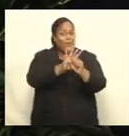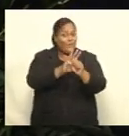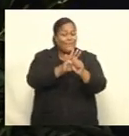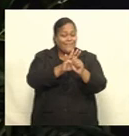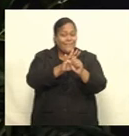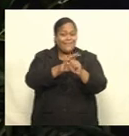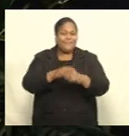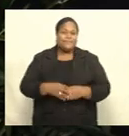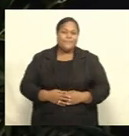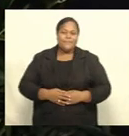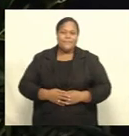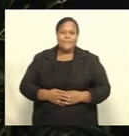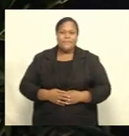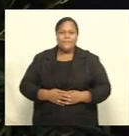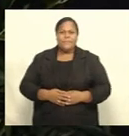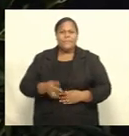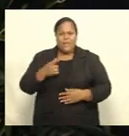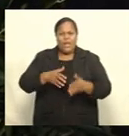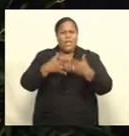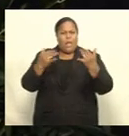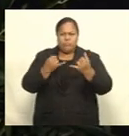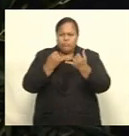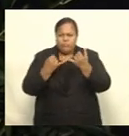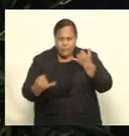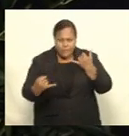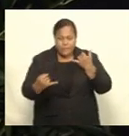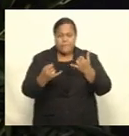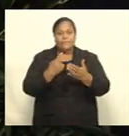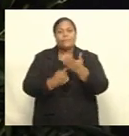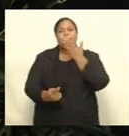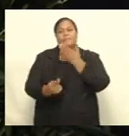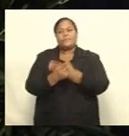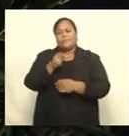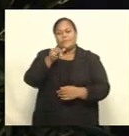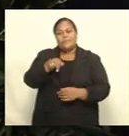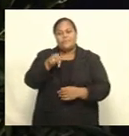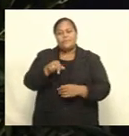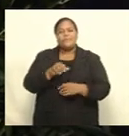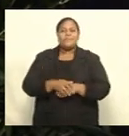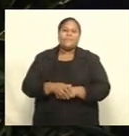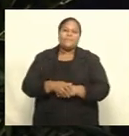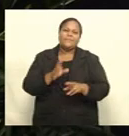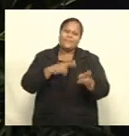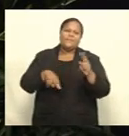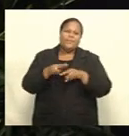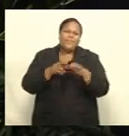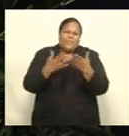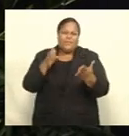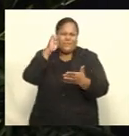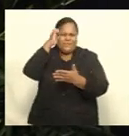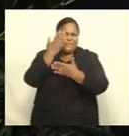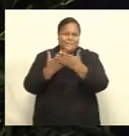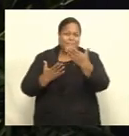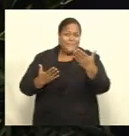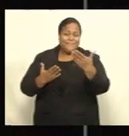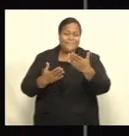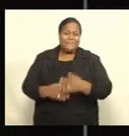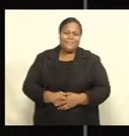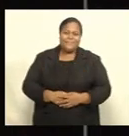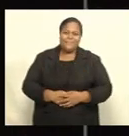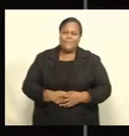the current magnitude or the situation that Fiji currently experiences.